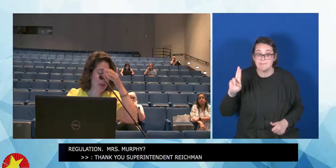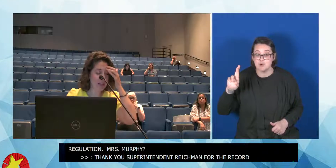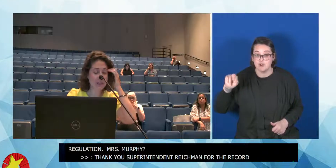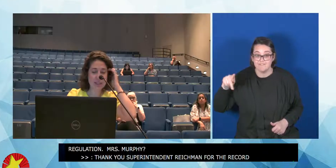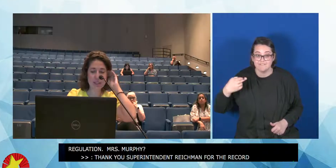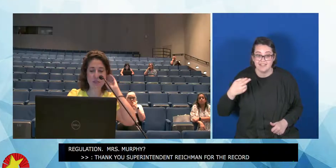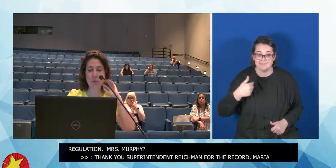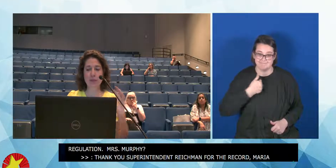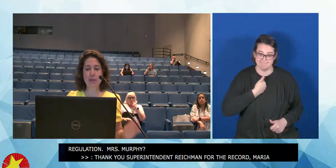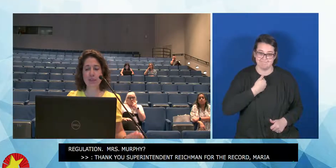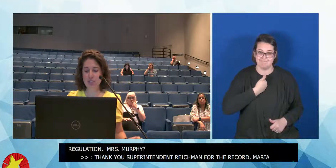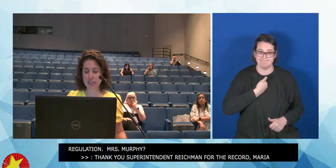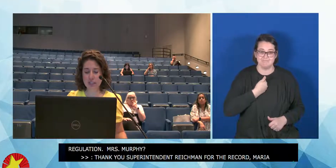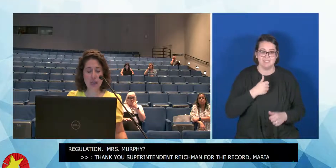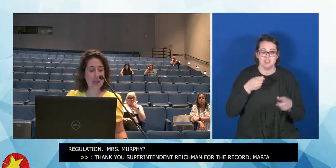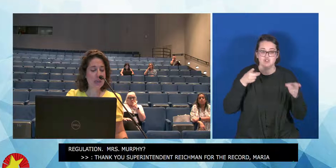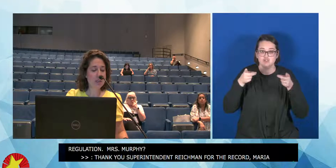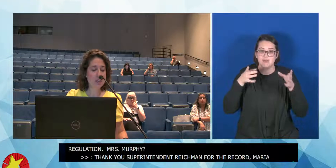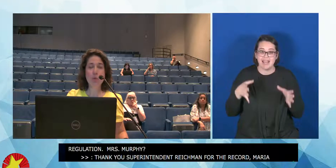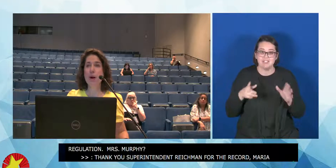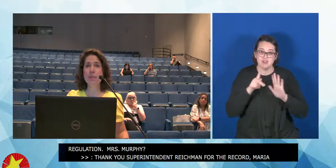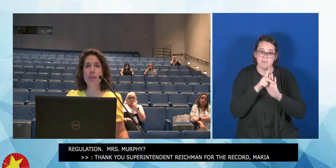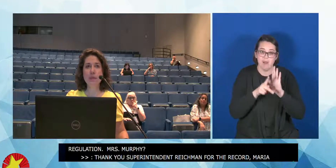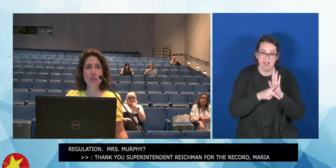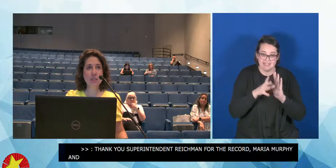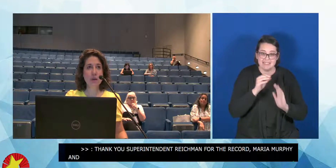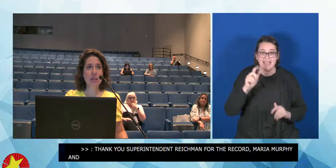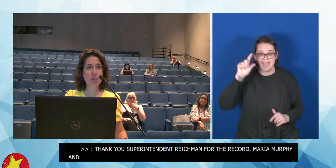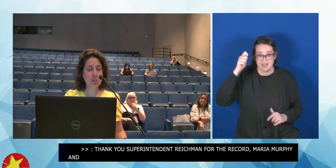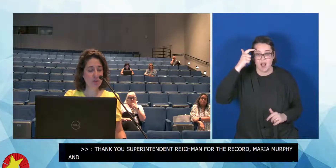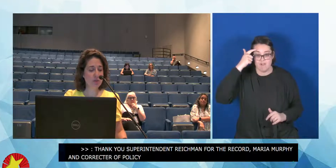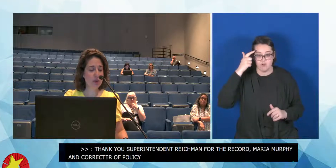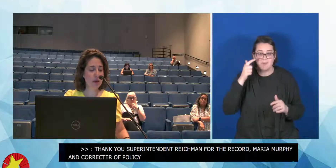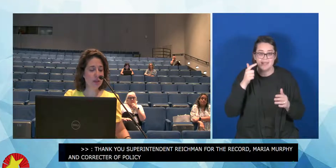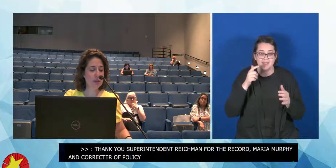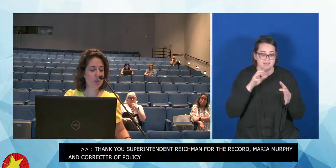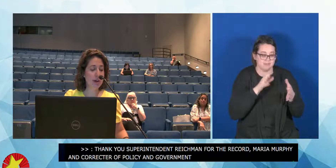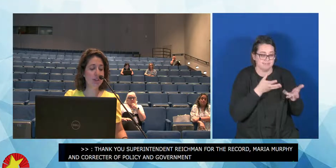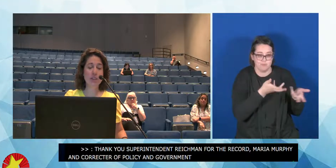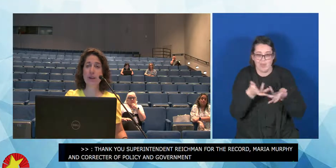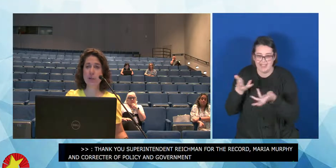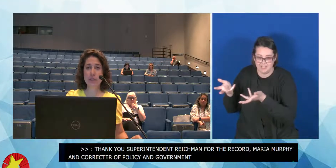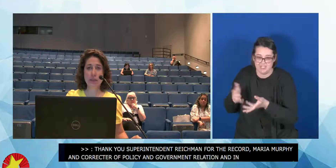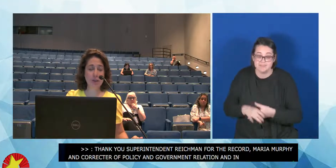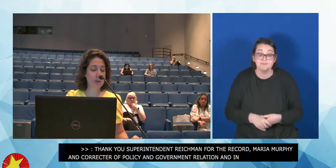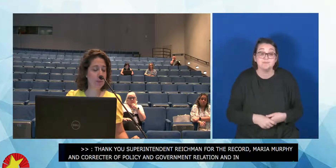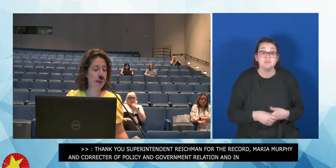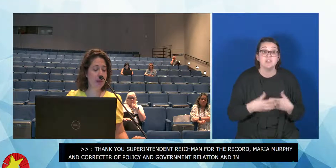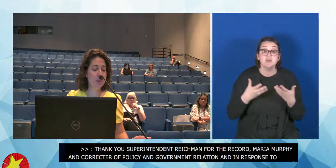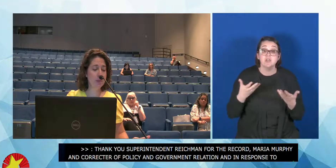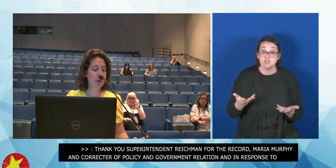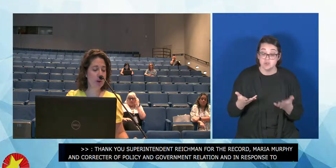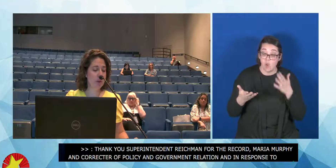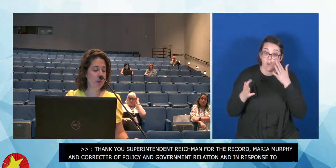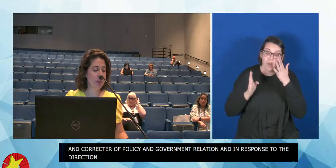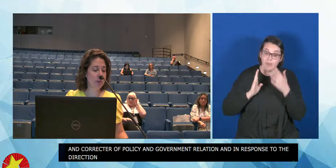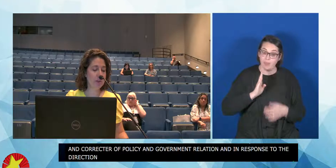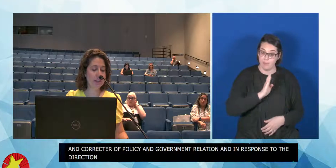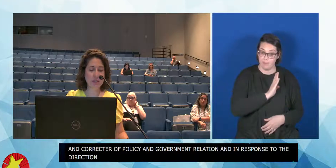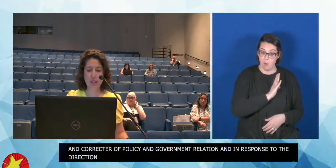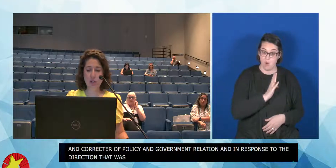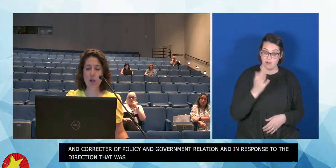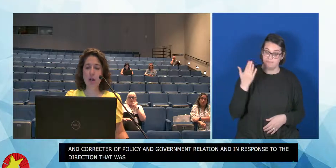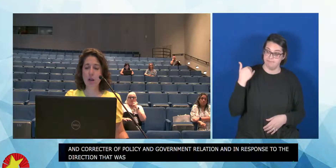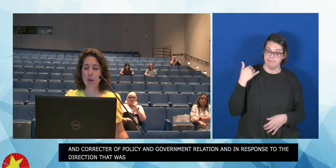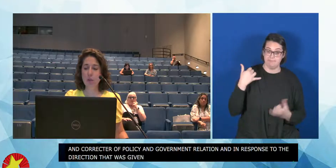Director of Policy and Government Relations. So in response to the direction that was given by the board earlier